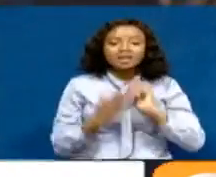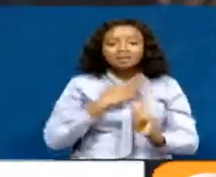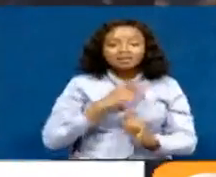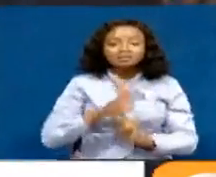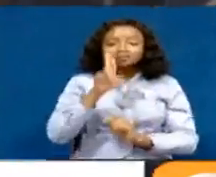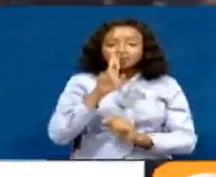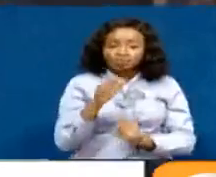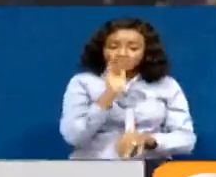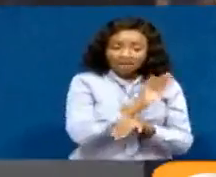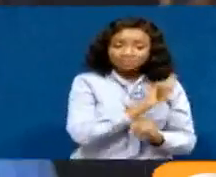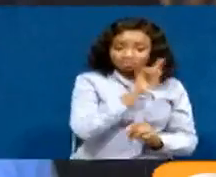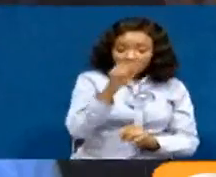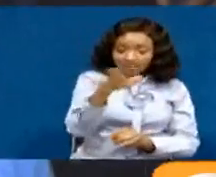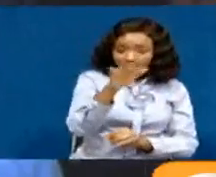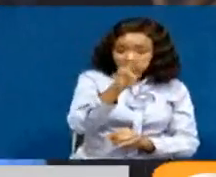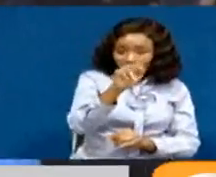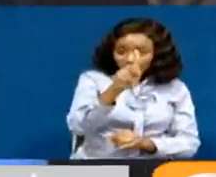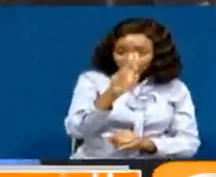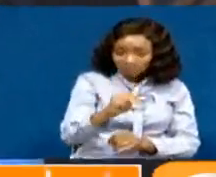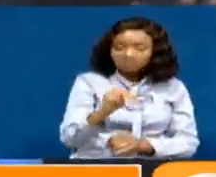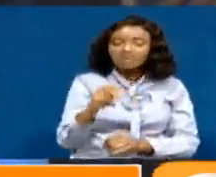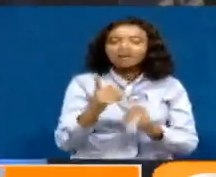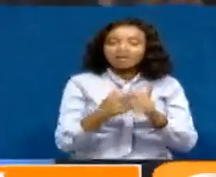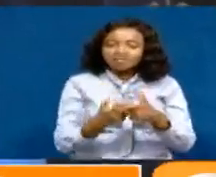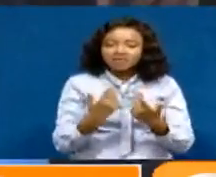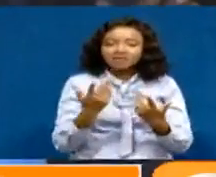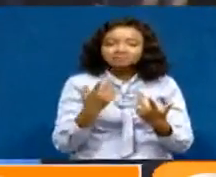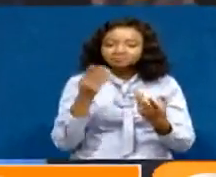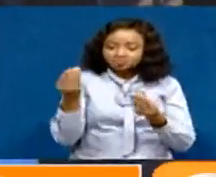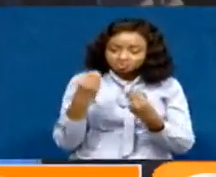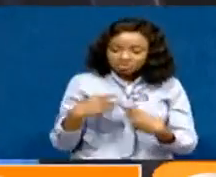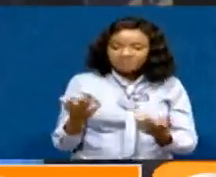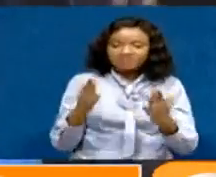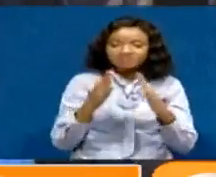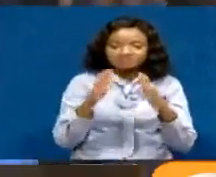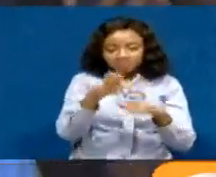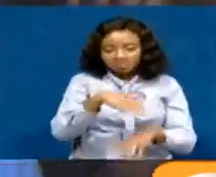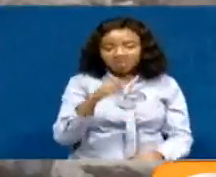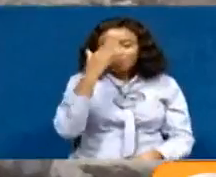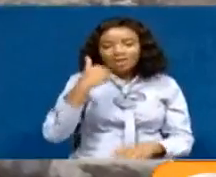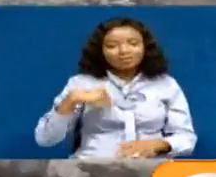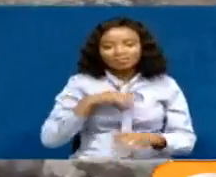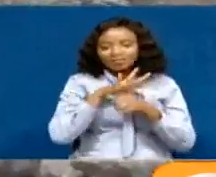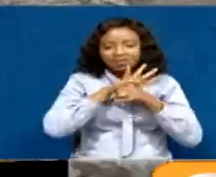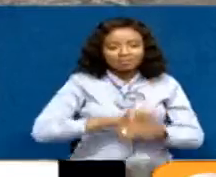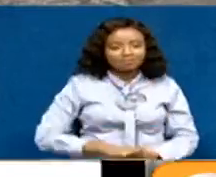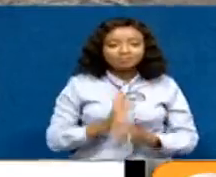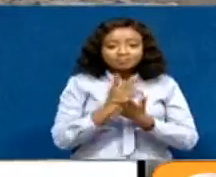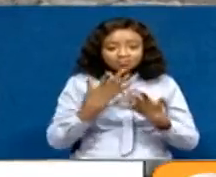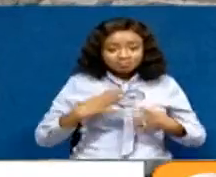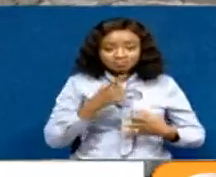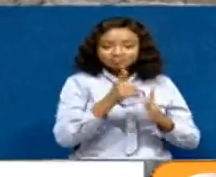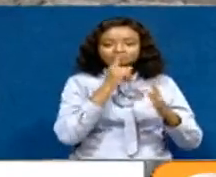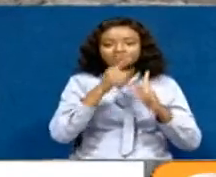hapa. Tafadhali uturudishie, upigilie msumari ya kwanza, uturudishie kijiji, sababu sisi tunanyanyaswa. Some residents have